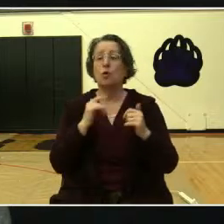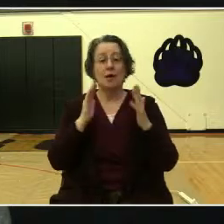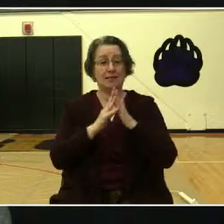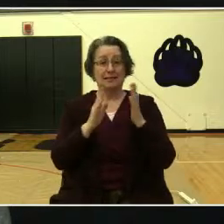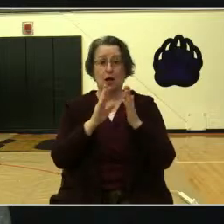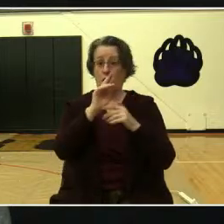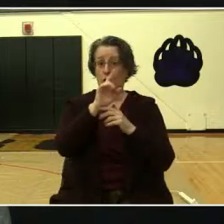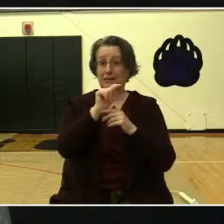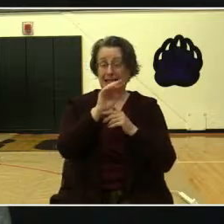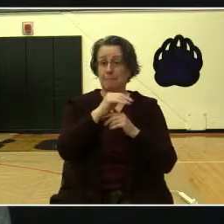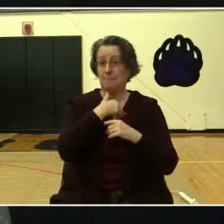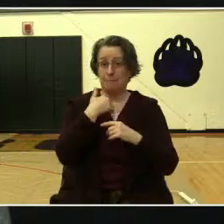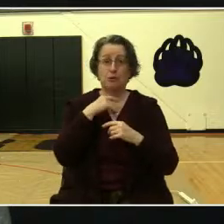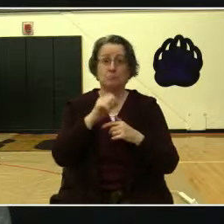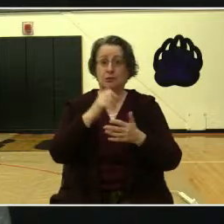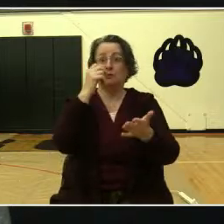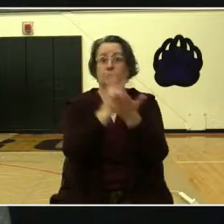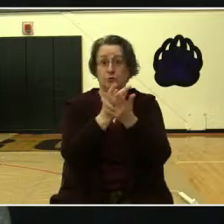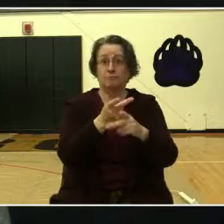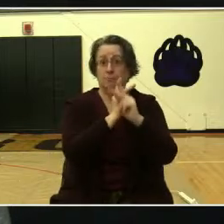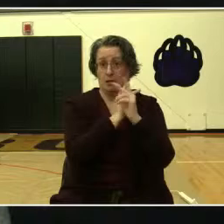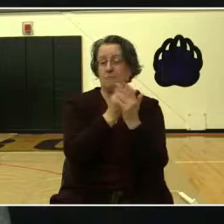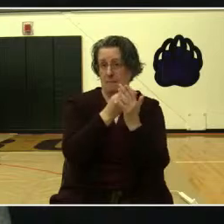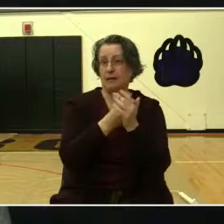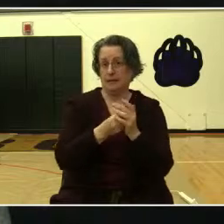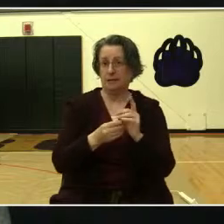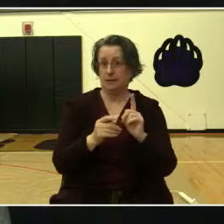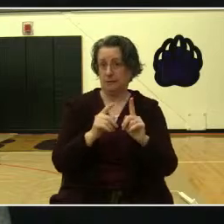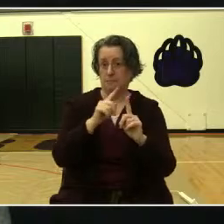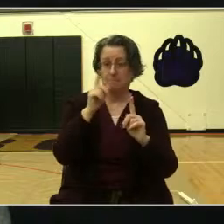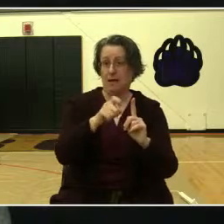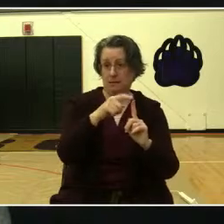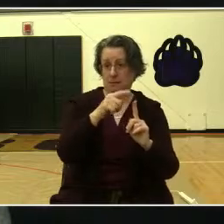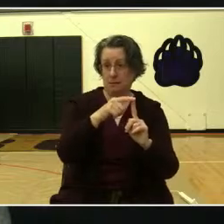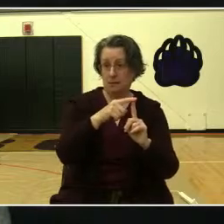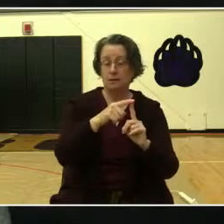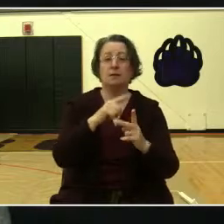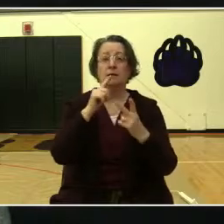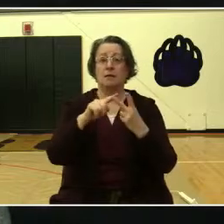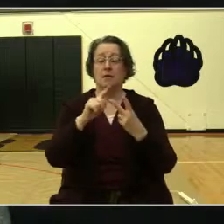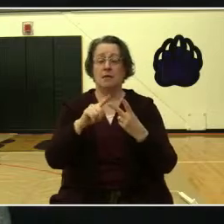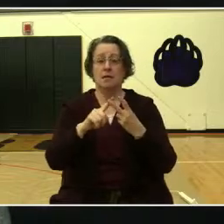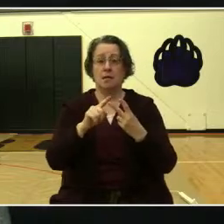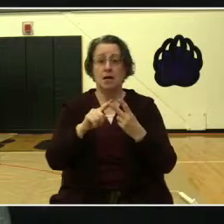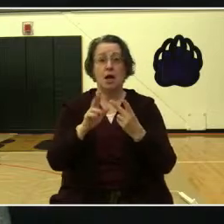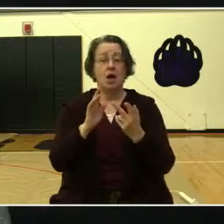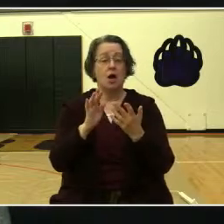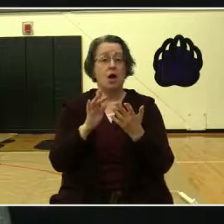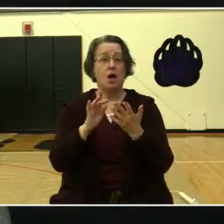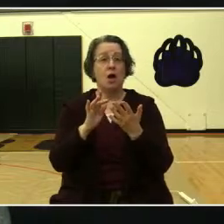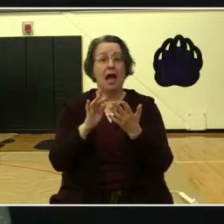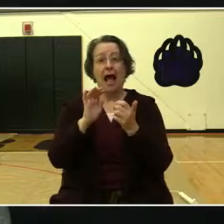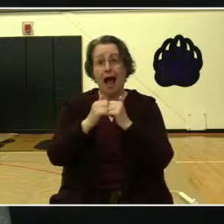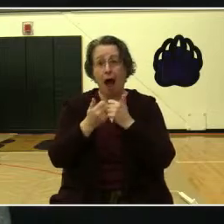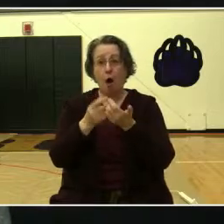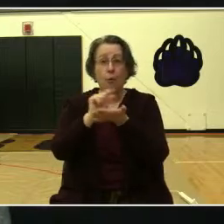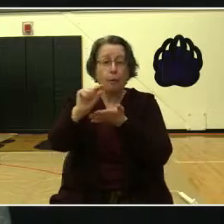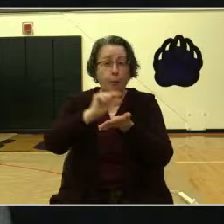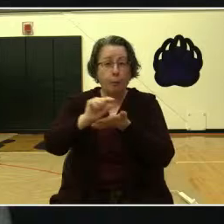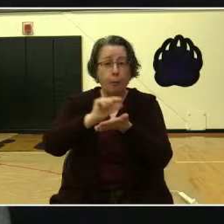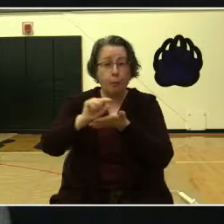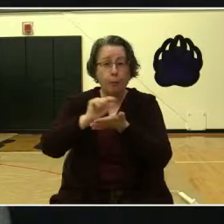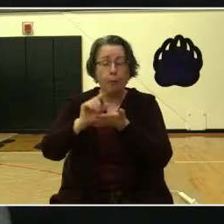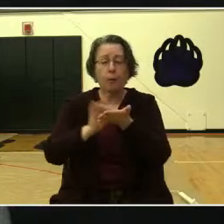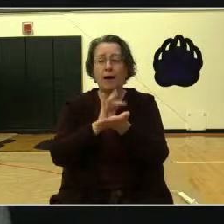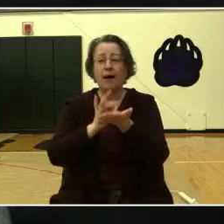the borrowing but the uh costs of repayment are are allocated solely